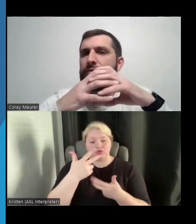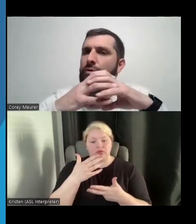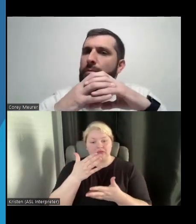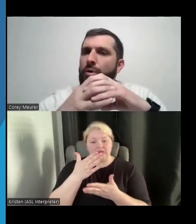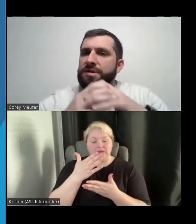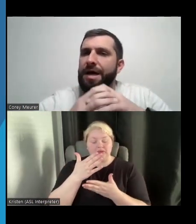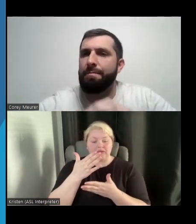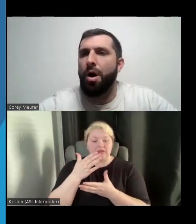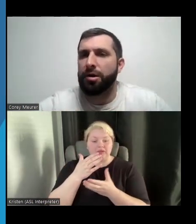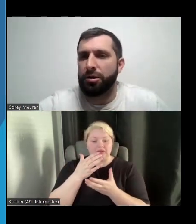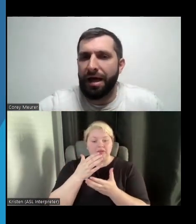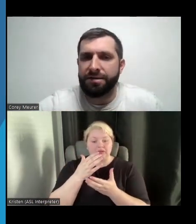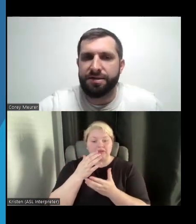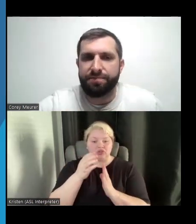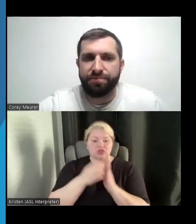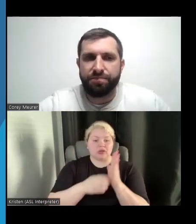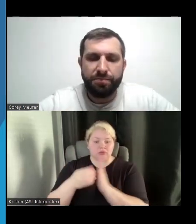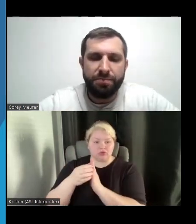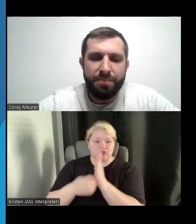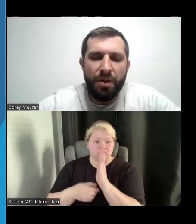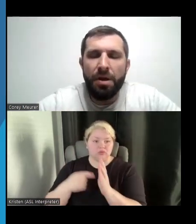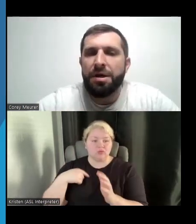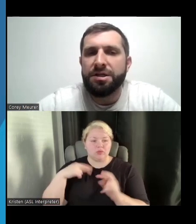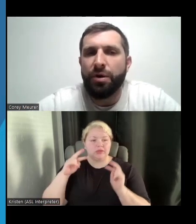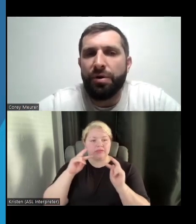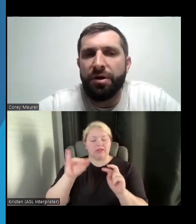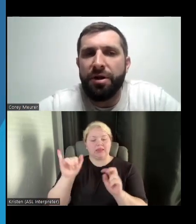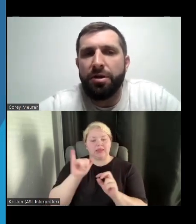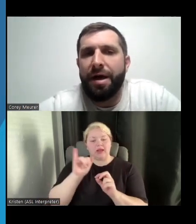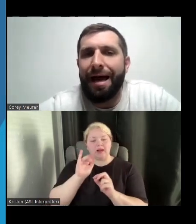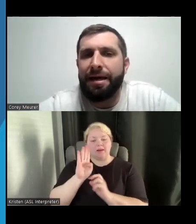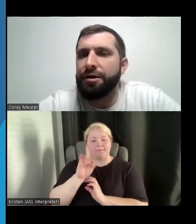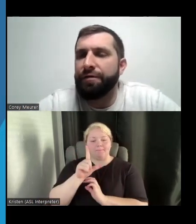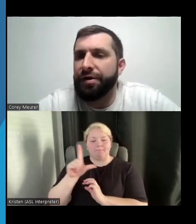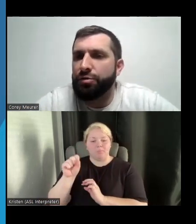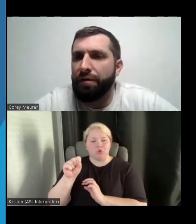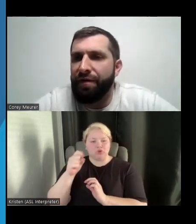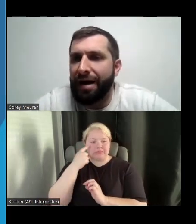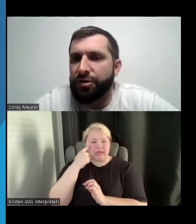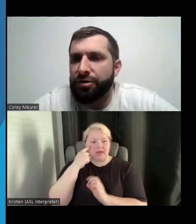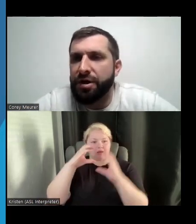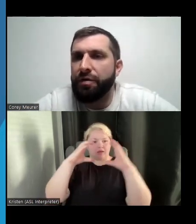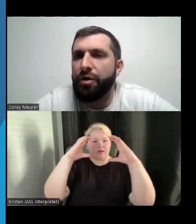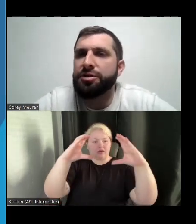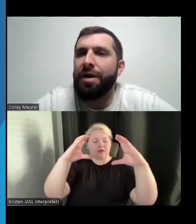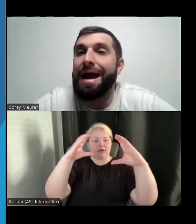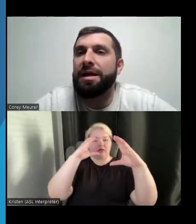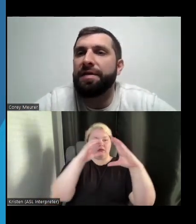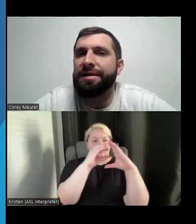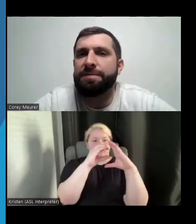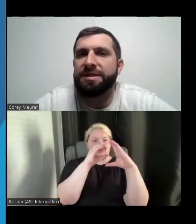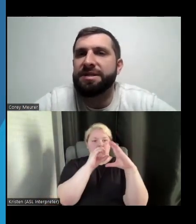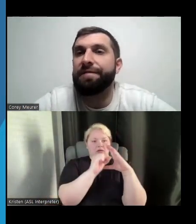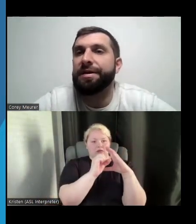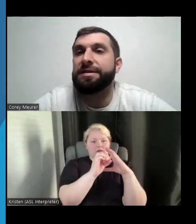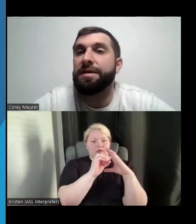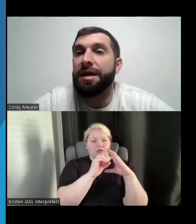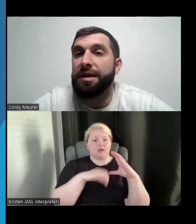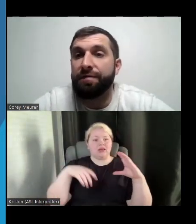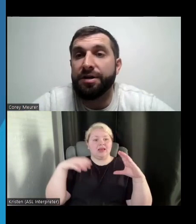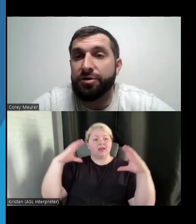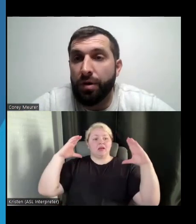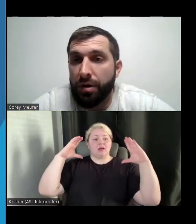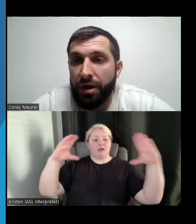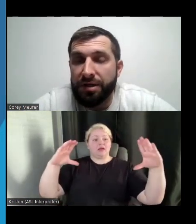at that through a bullseye model lens. So we really look at individual factors. Those are anything specific